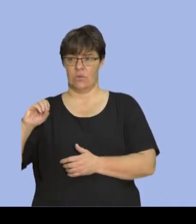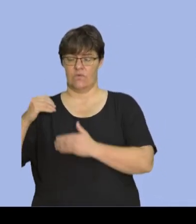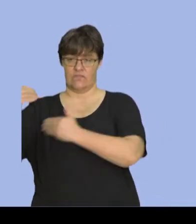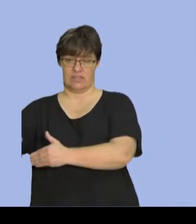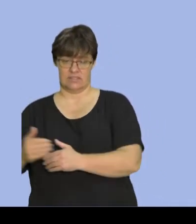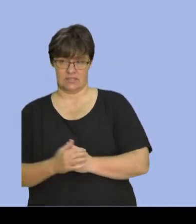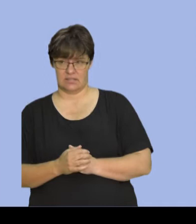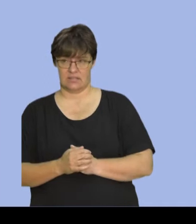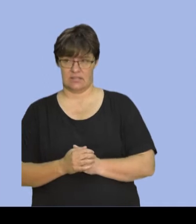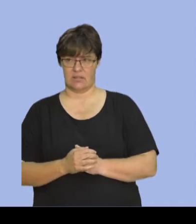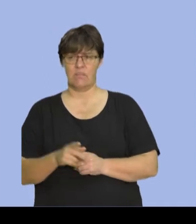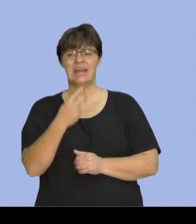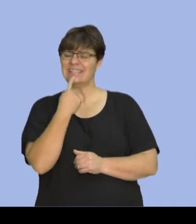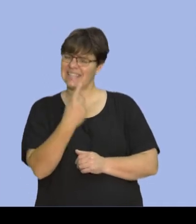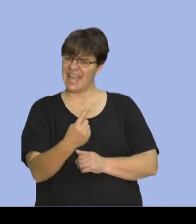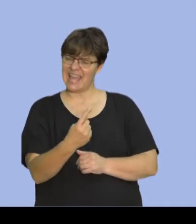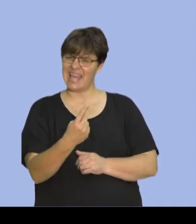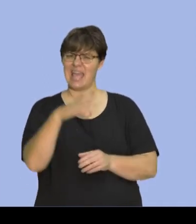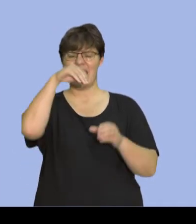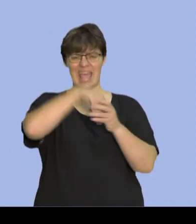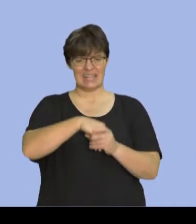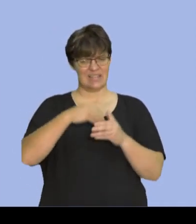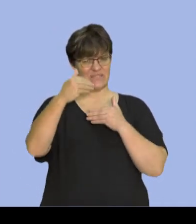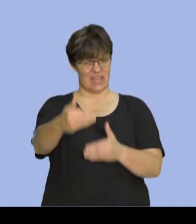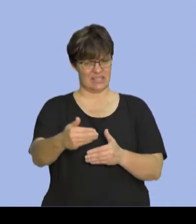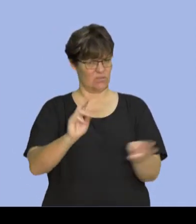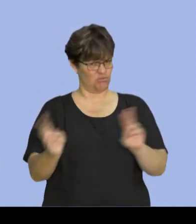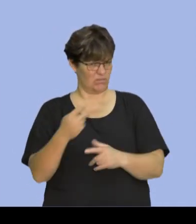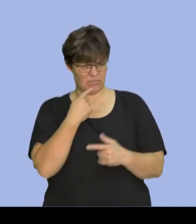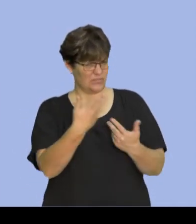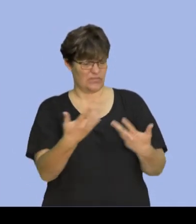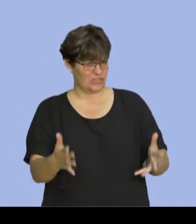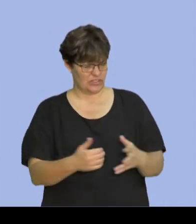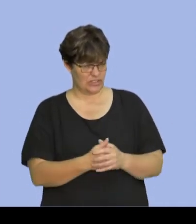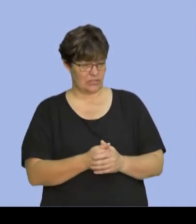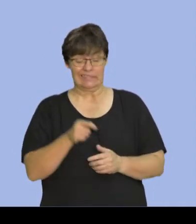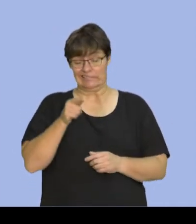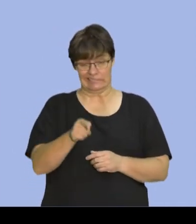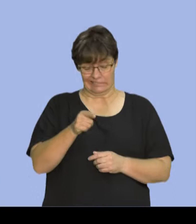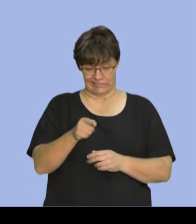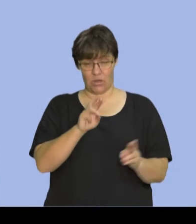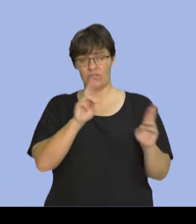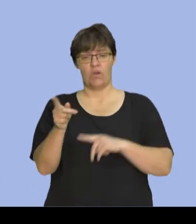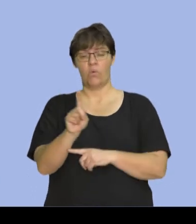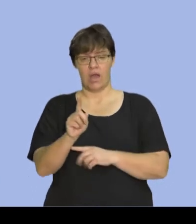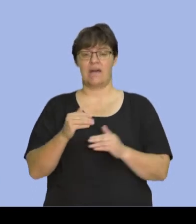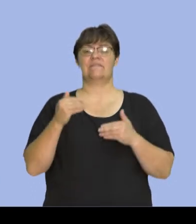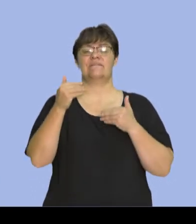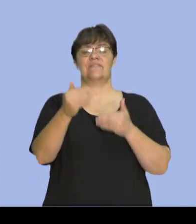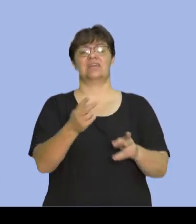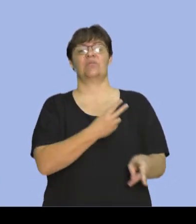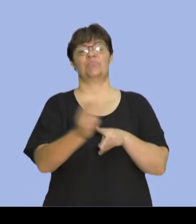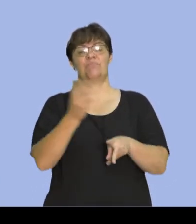However, I have mentioned the phase interphase already, and this essentially refers to the phase